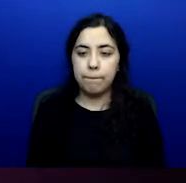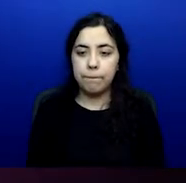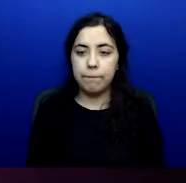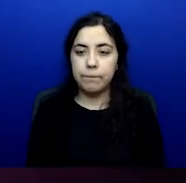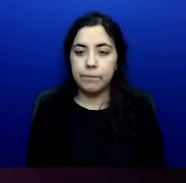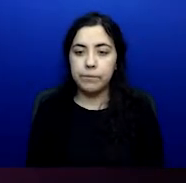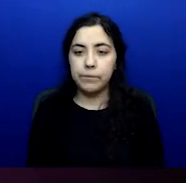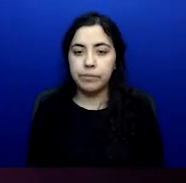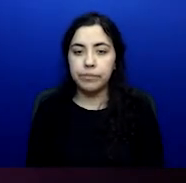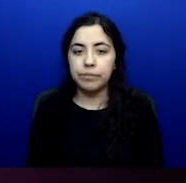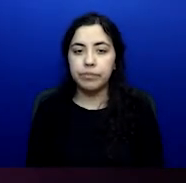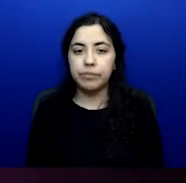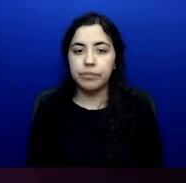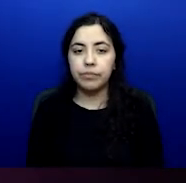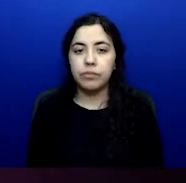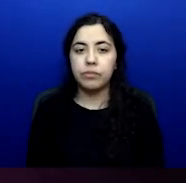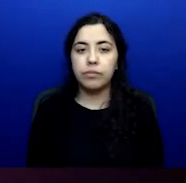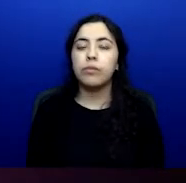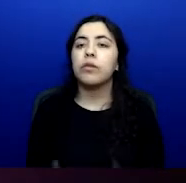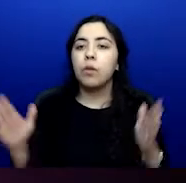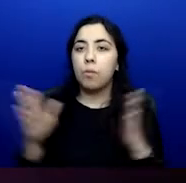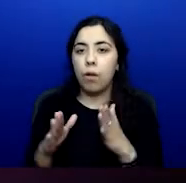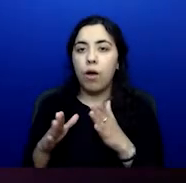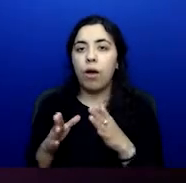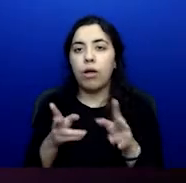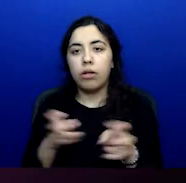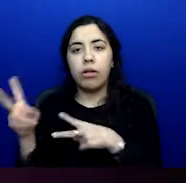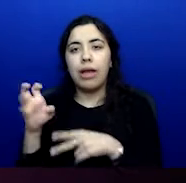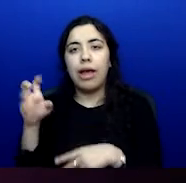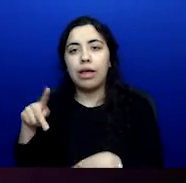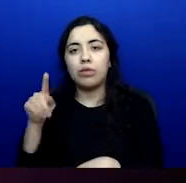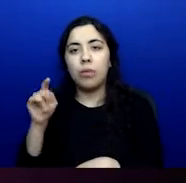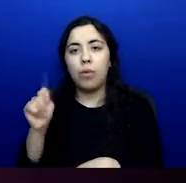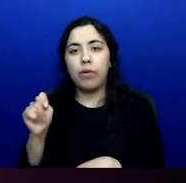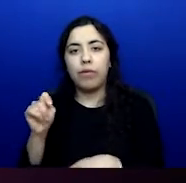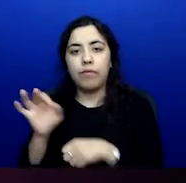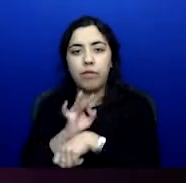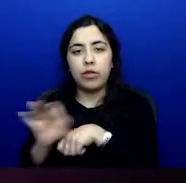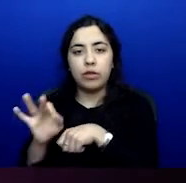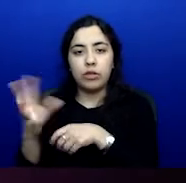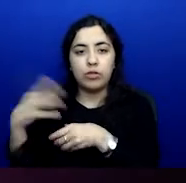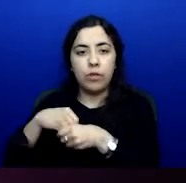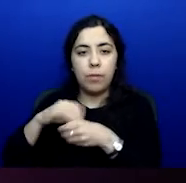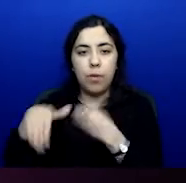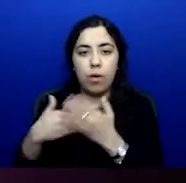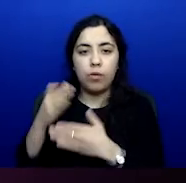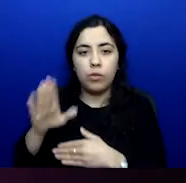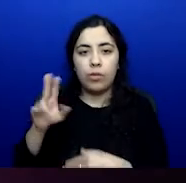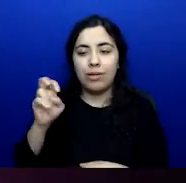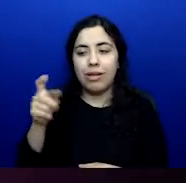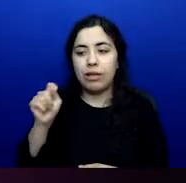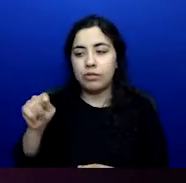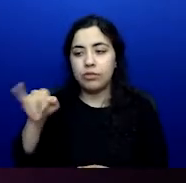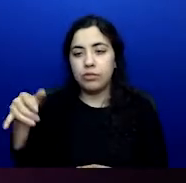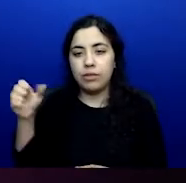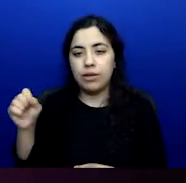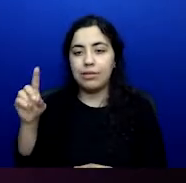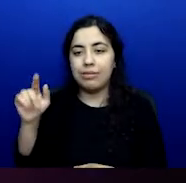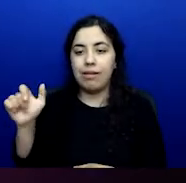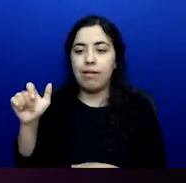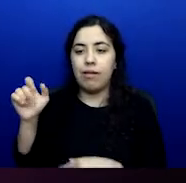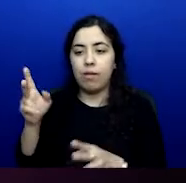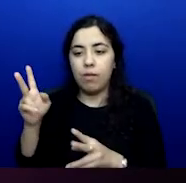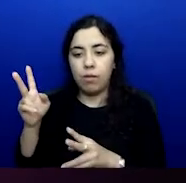And then you use those little exported functions to wrap all your Next.js data loaders and